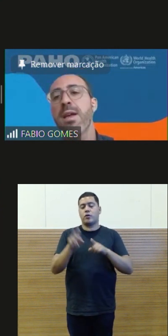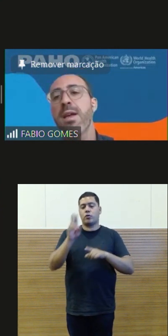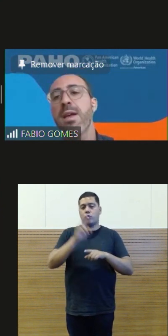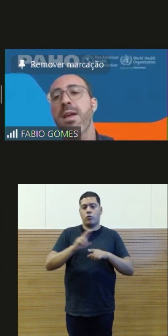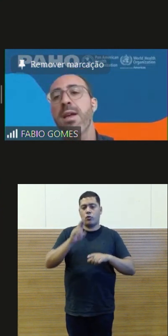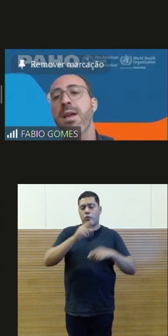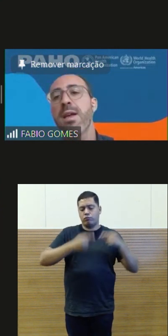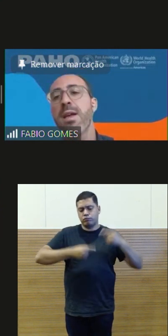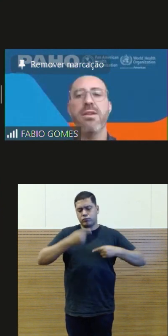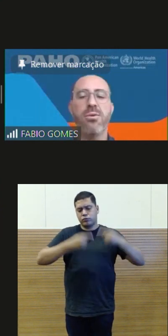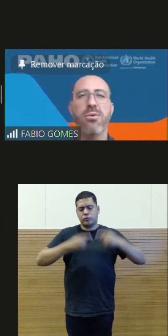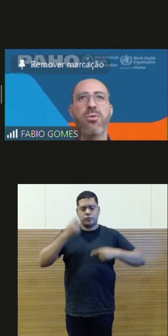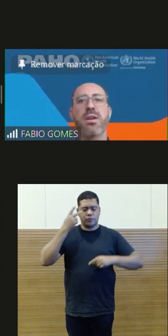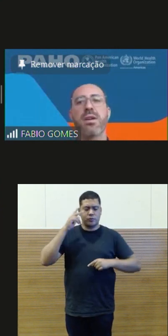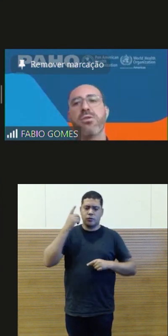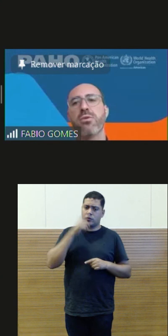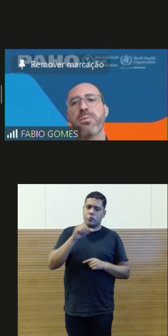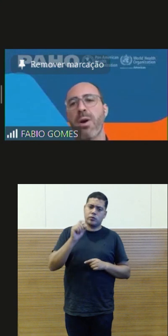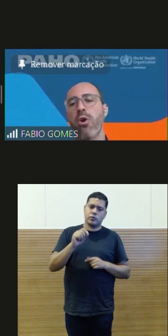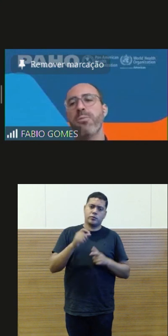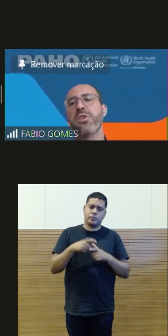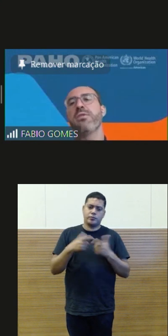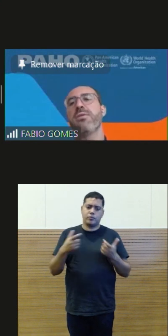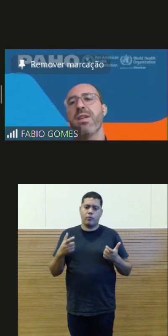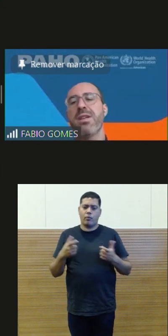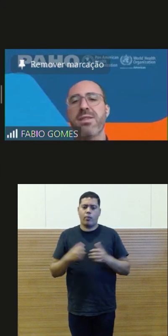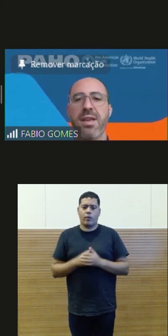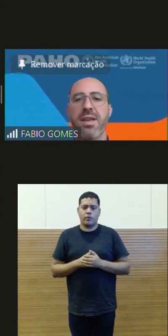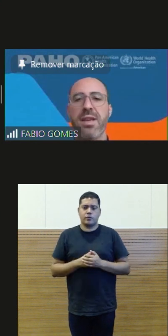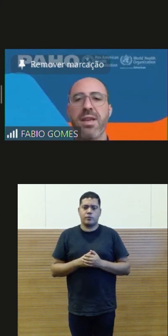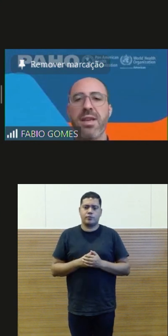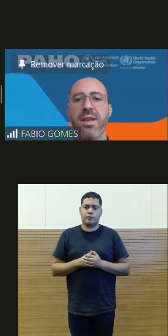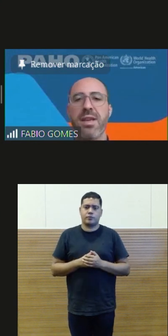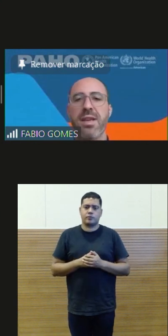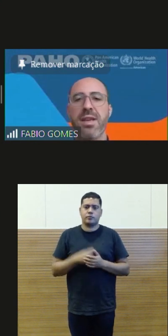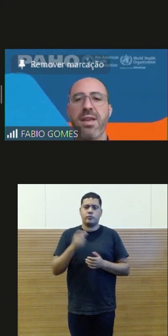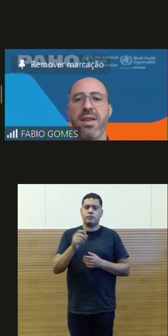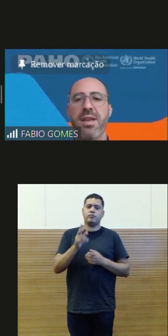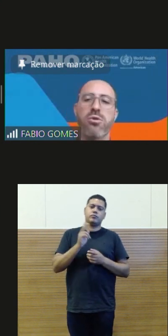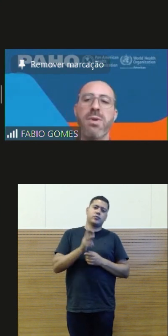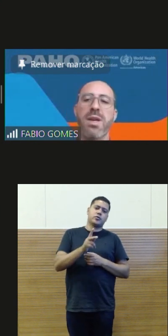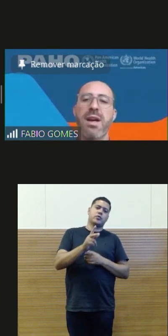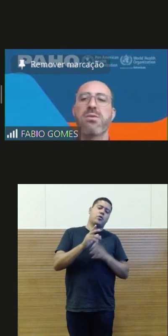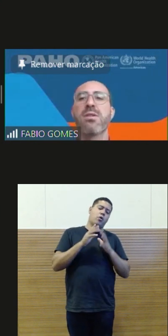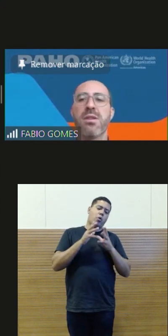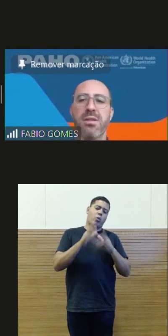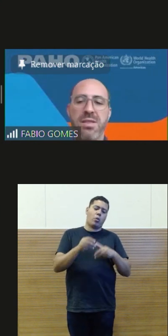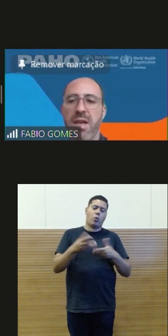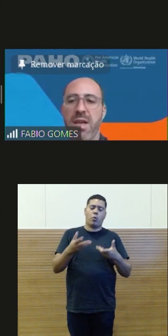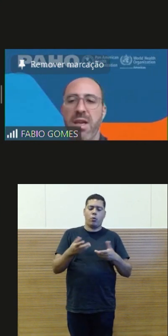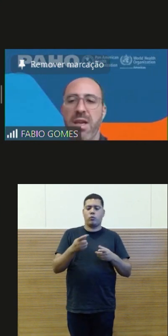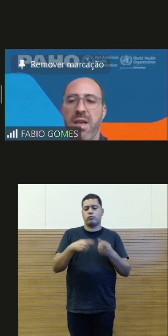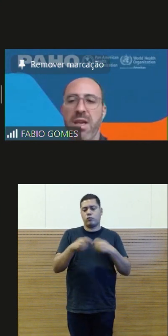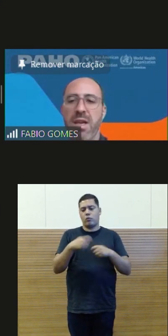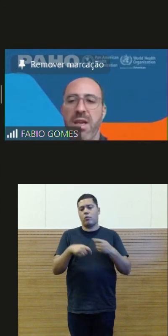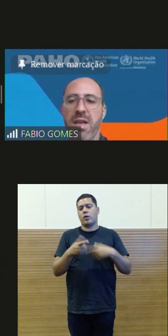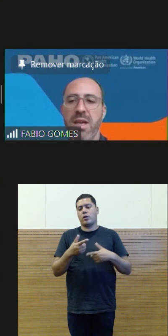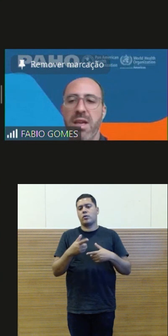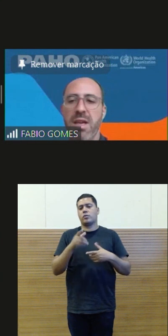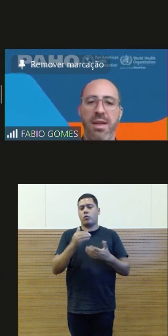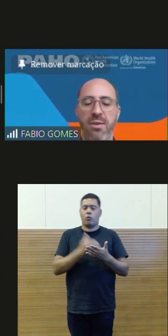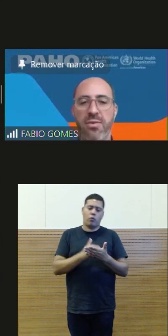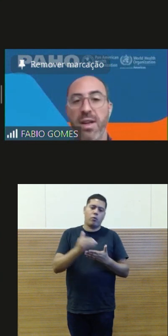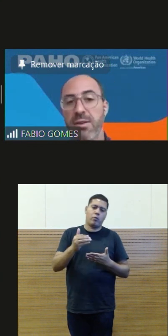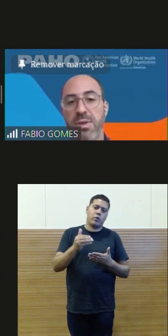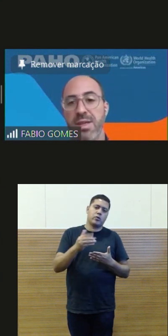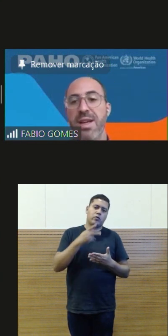corporation also use policies to be able to reach the larger objective, which is to maintain